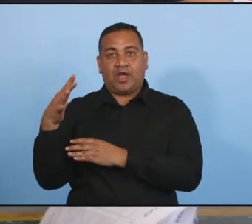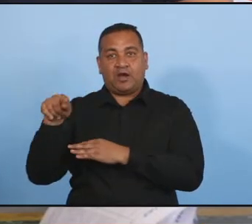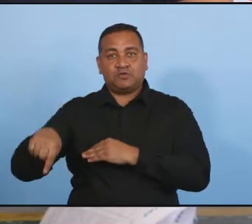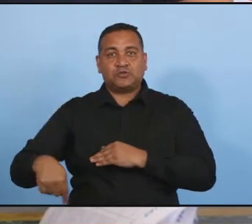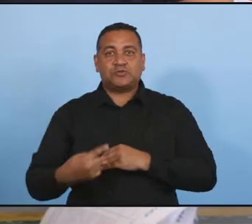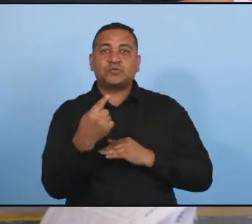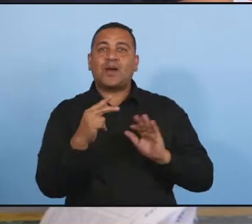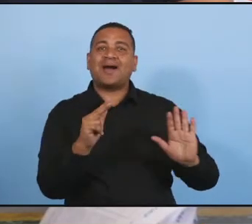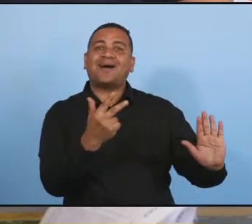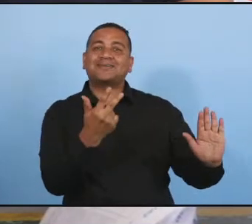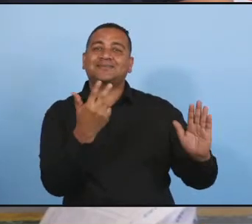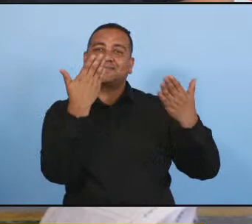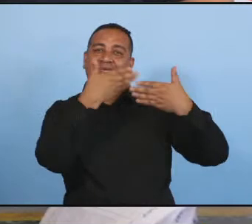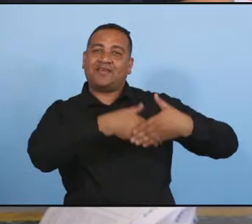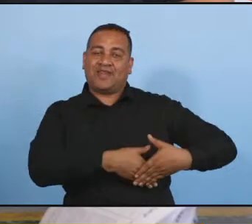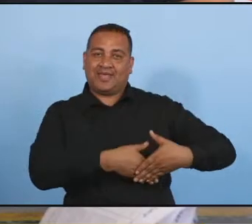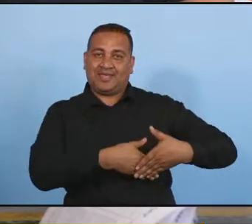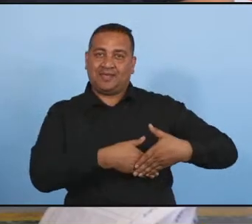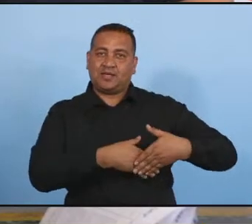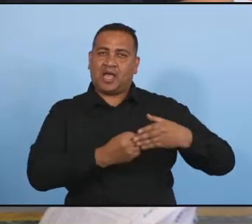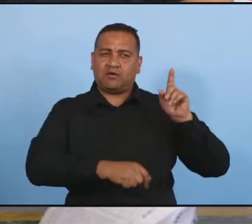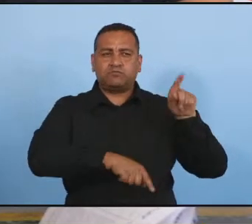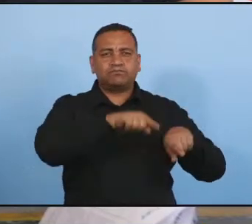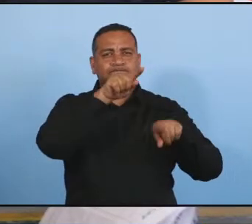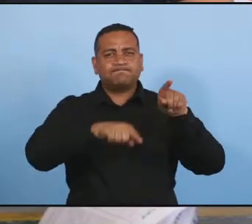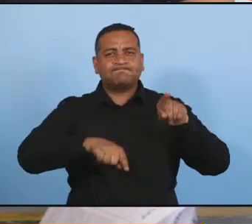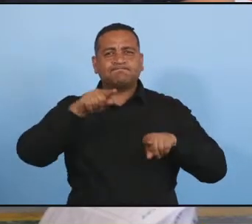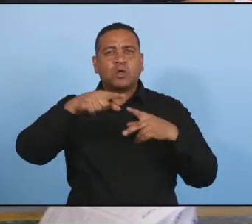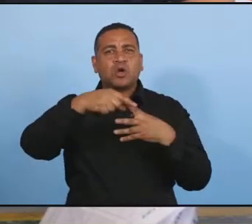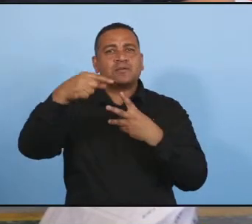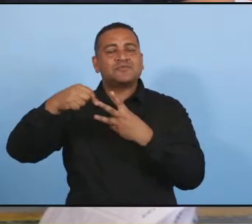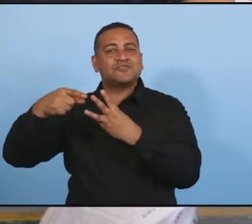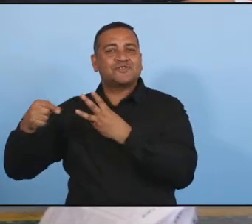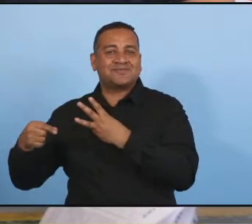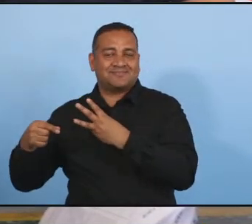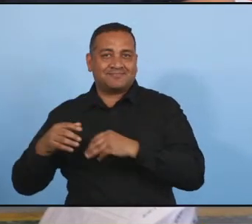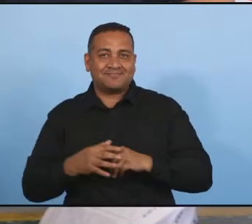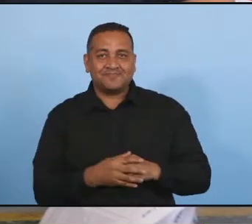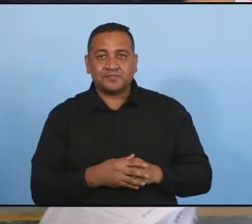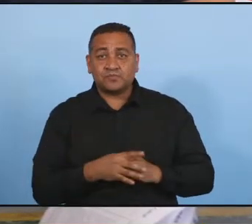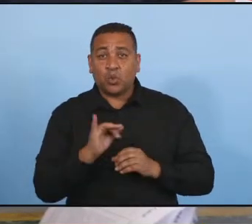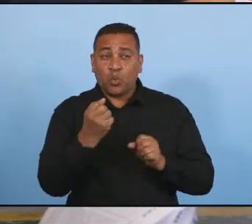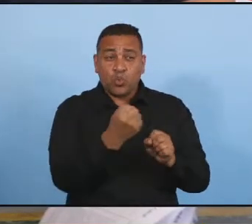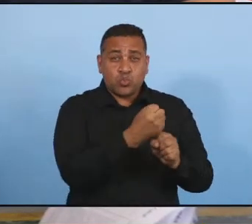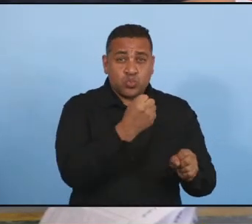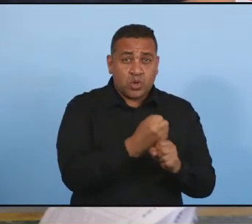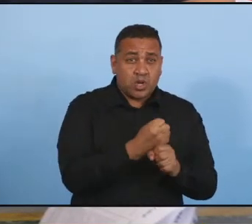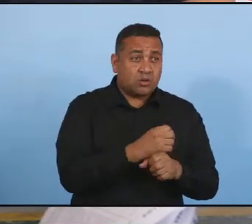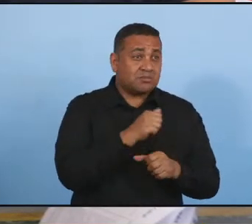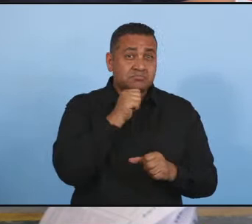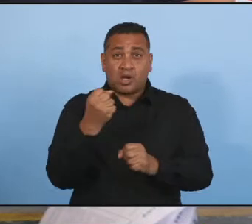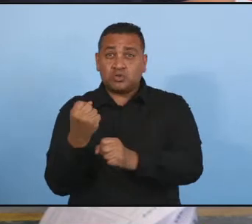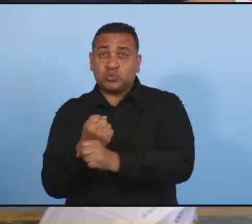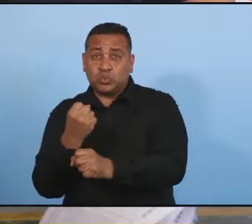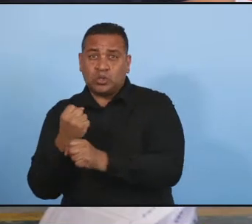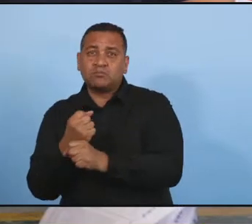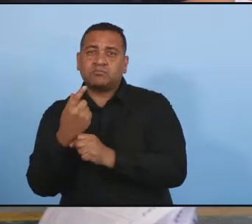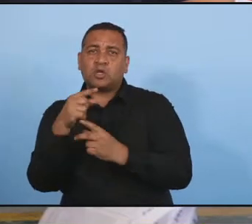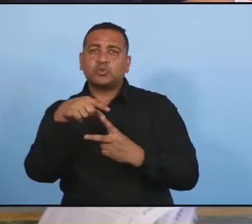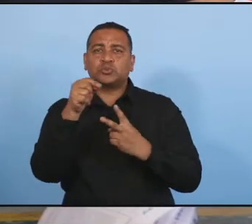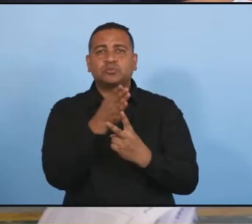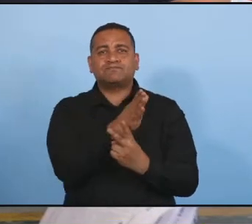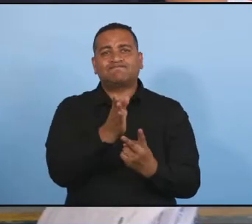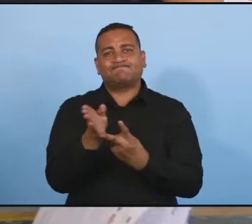of options available for students employed or unemployed to access the training opportunities